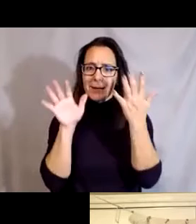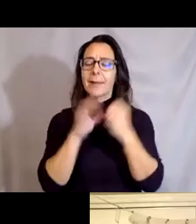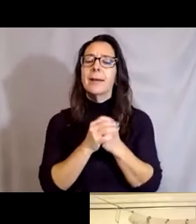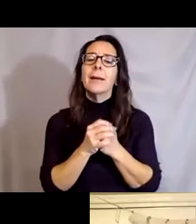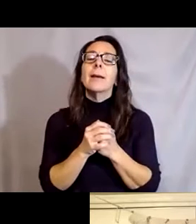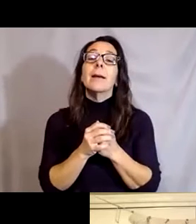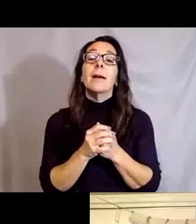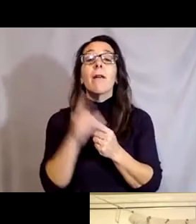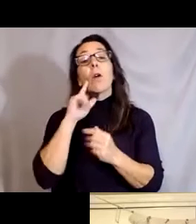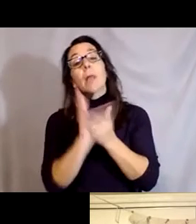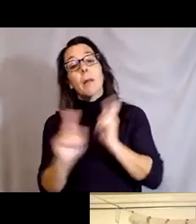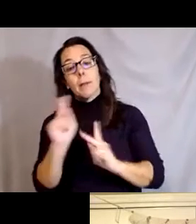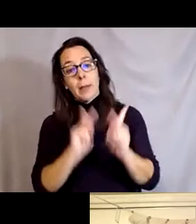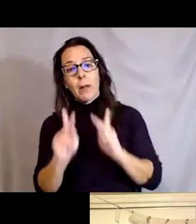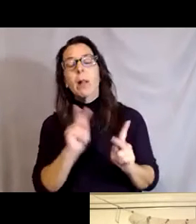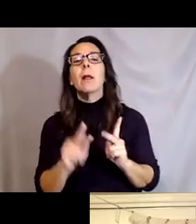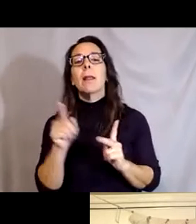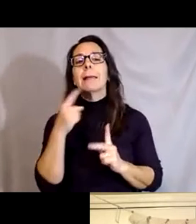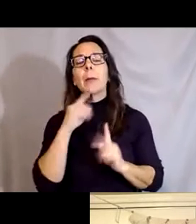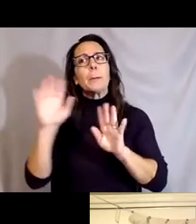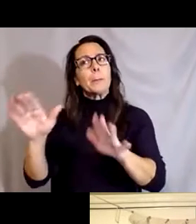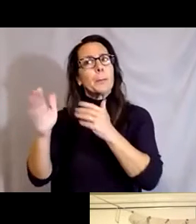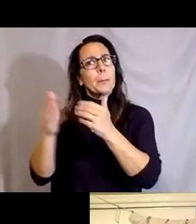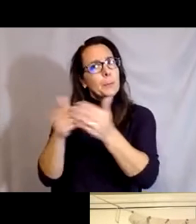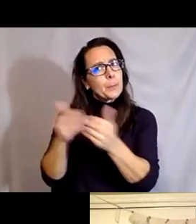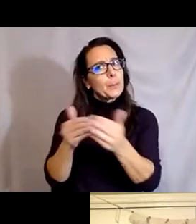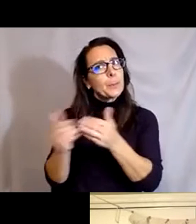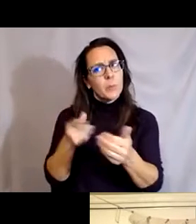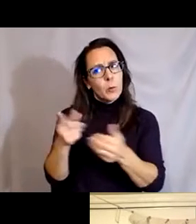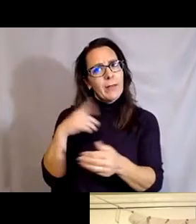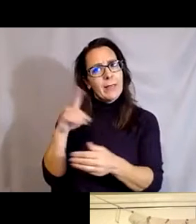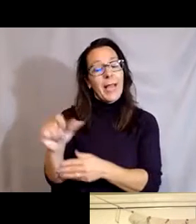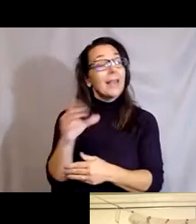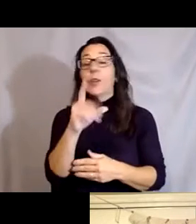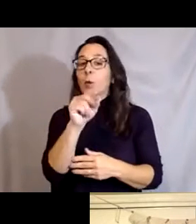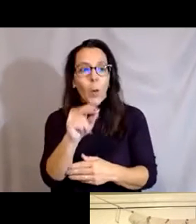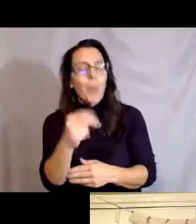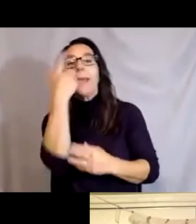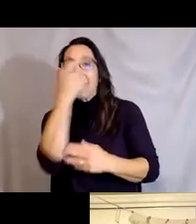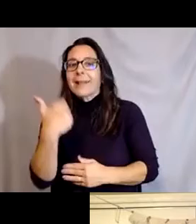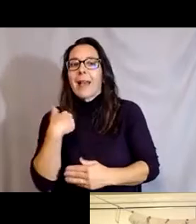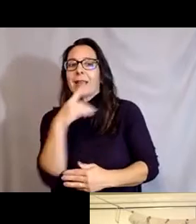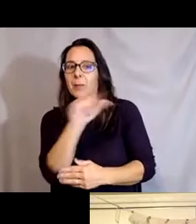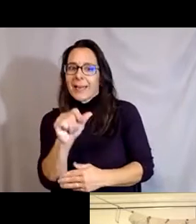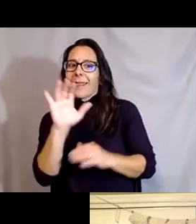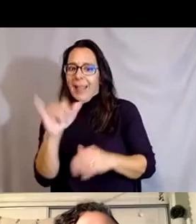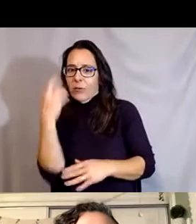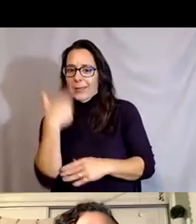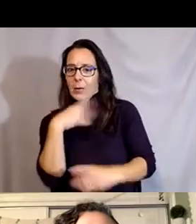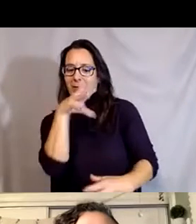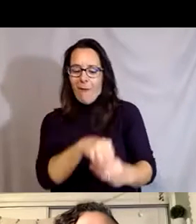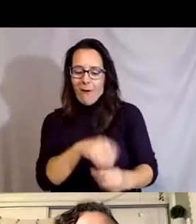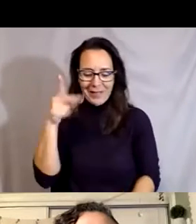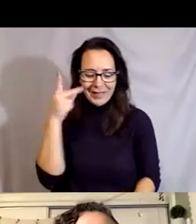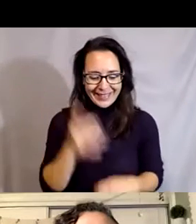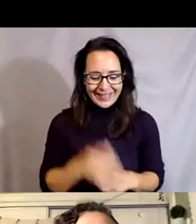to some people it was in spite of my disability. And I try to explain to them, it was because of my disability that I got involved in politics.